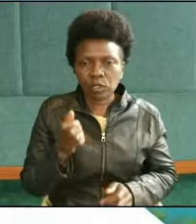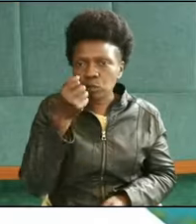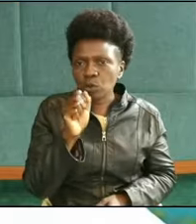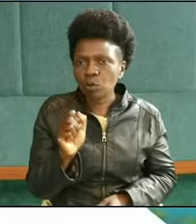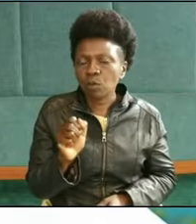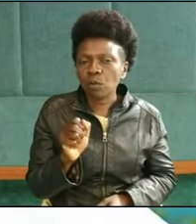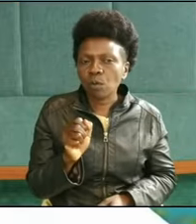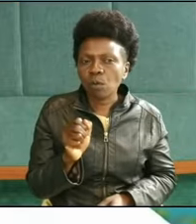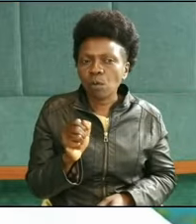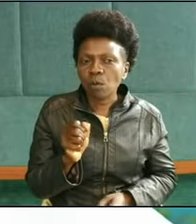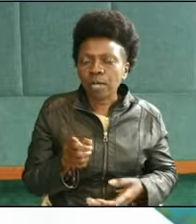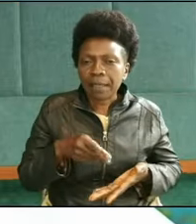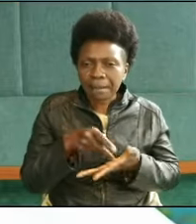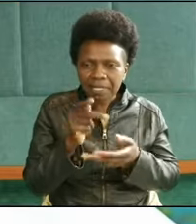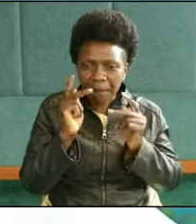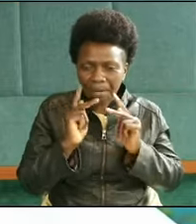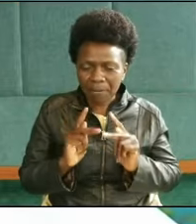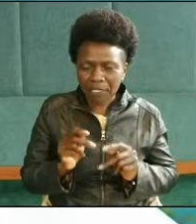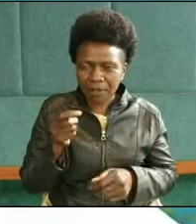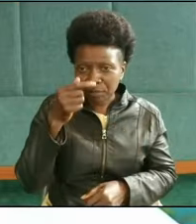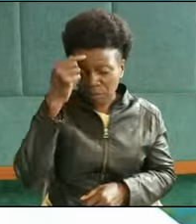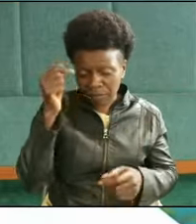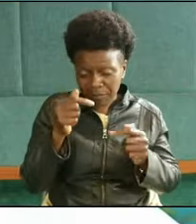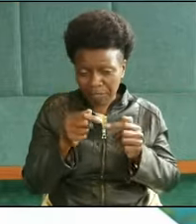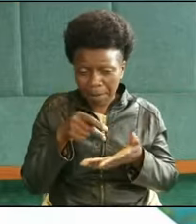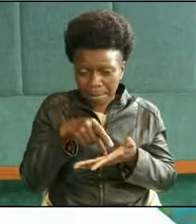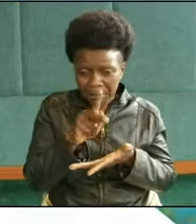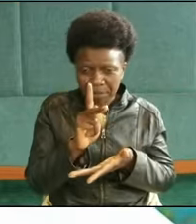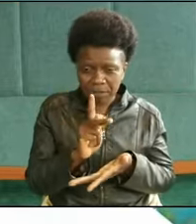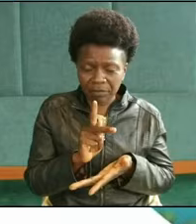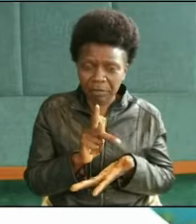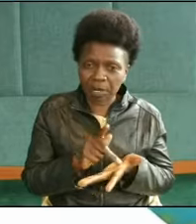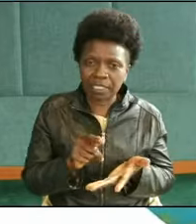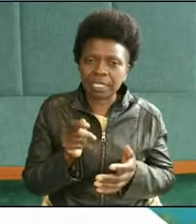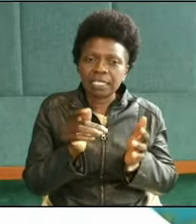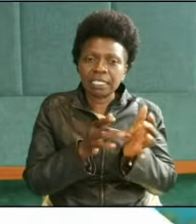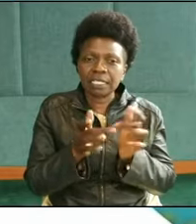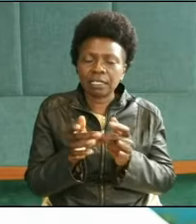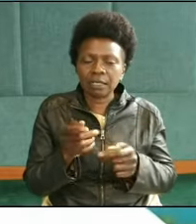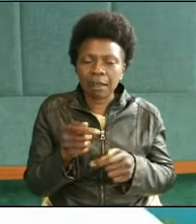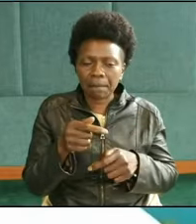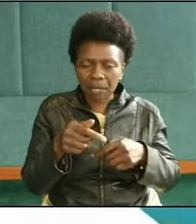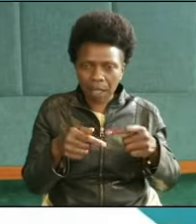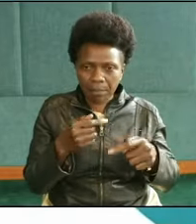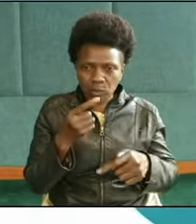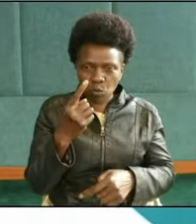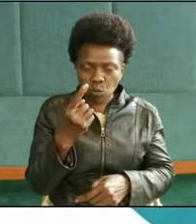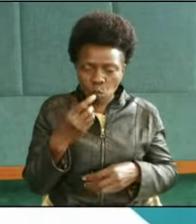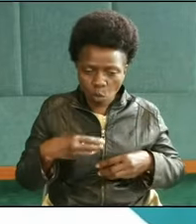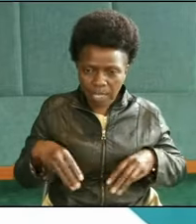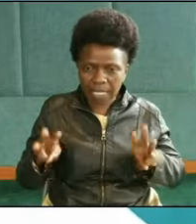he paid that price. Now, because of the payment of the price, Jesus becomes